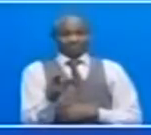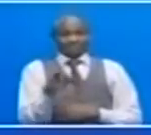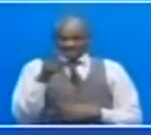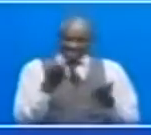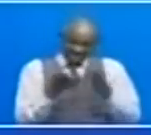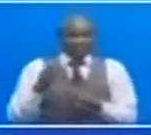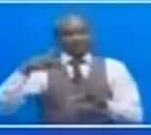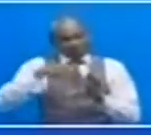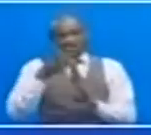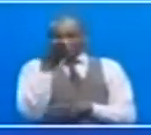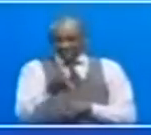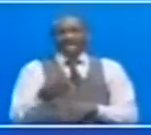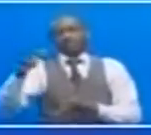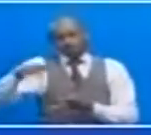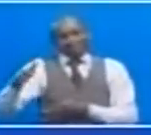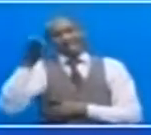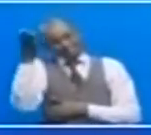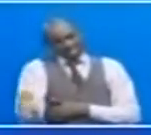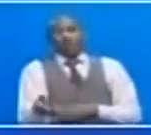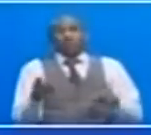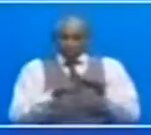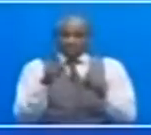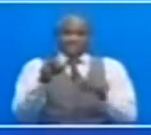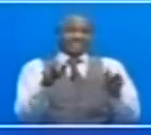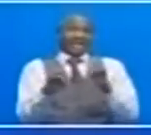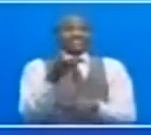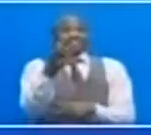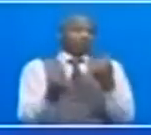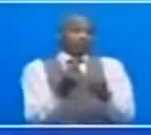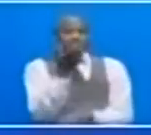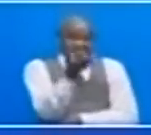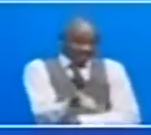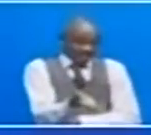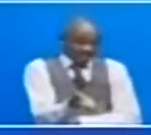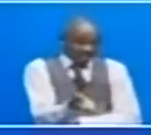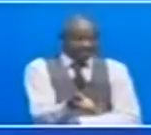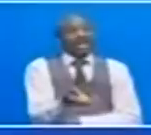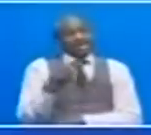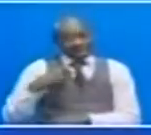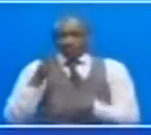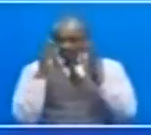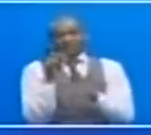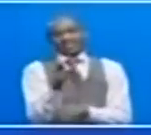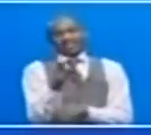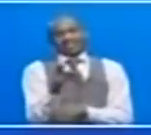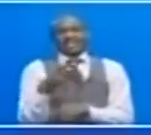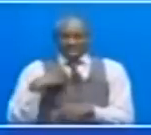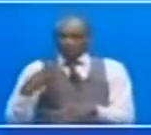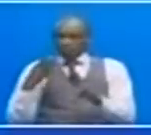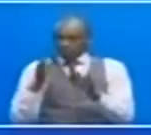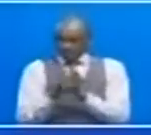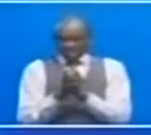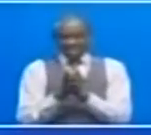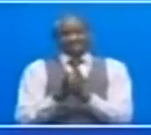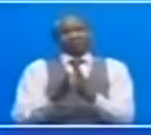service stations in supermarkets of this commodity. There is a special focus on that. In line with